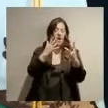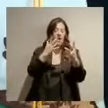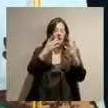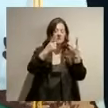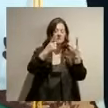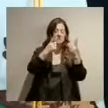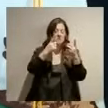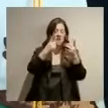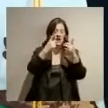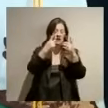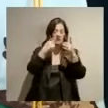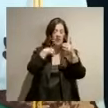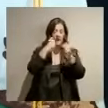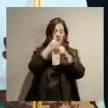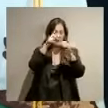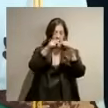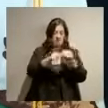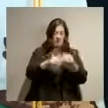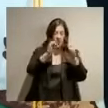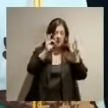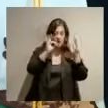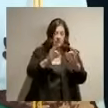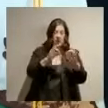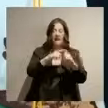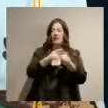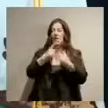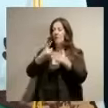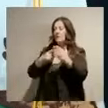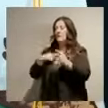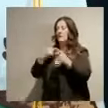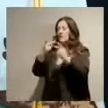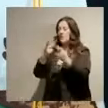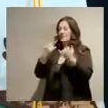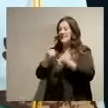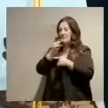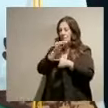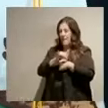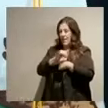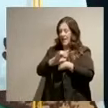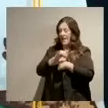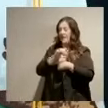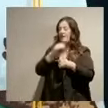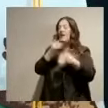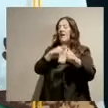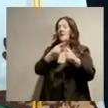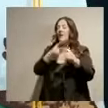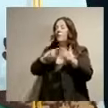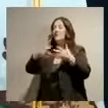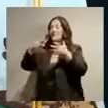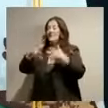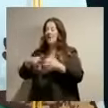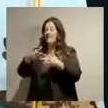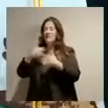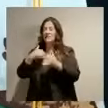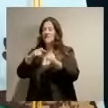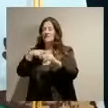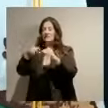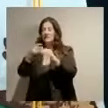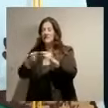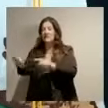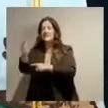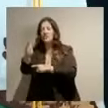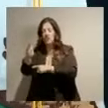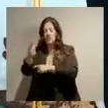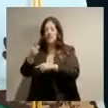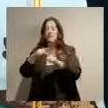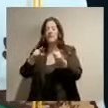the early action package, and then what's being proposed now, what's left after that. And there are a